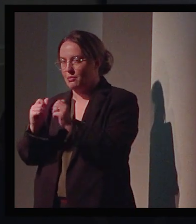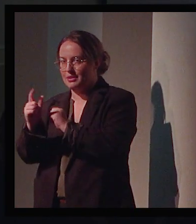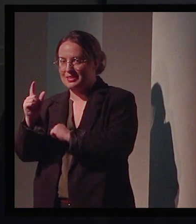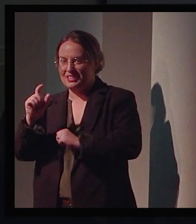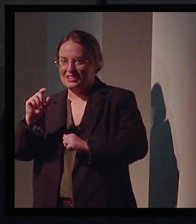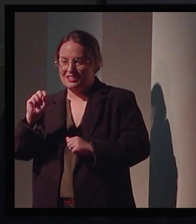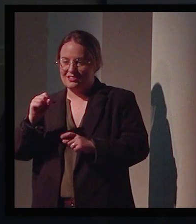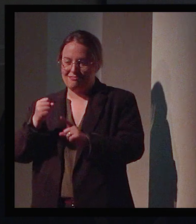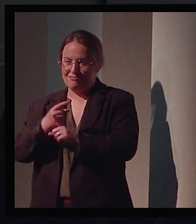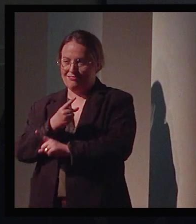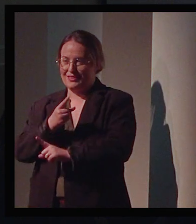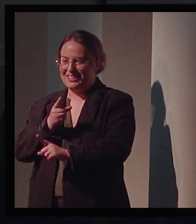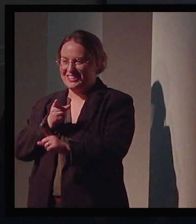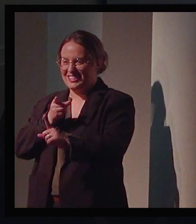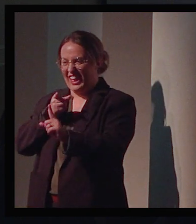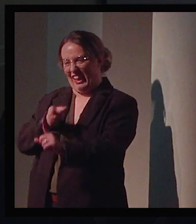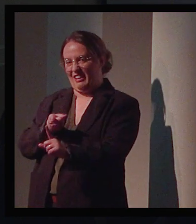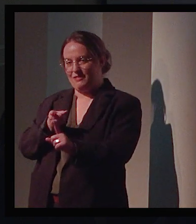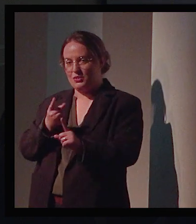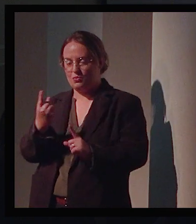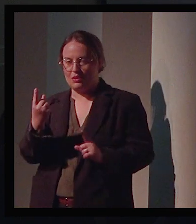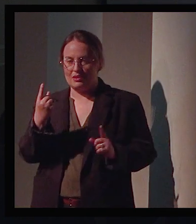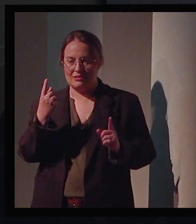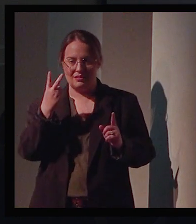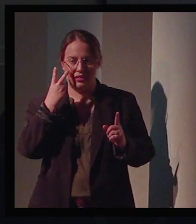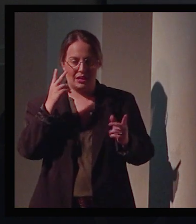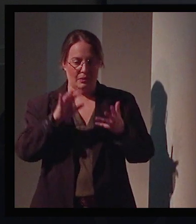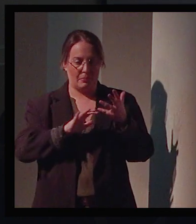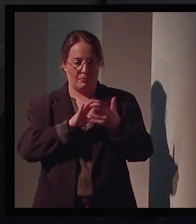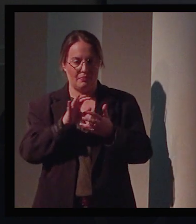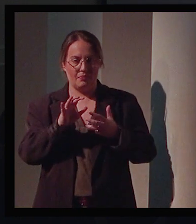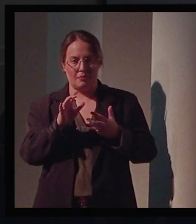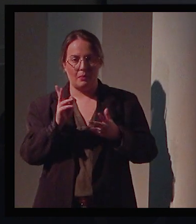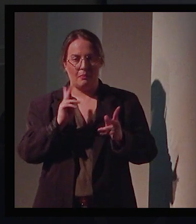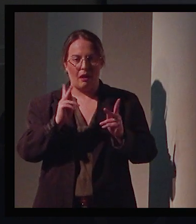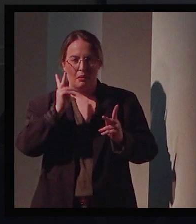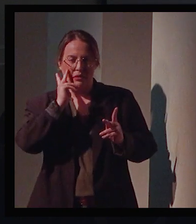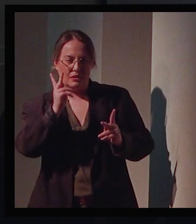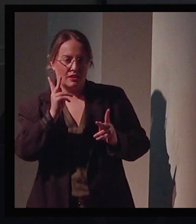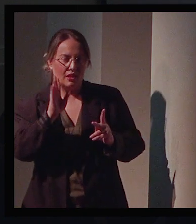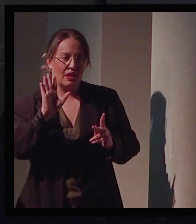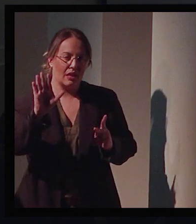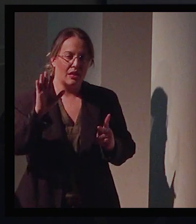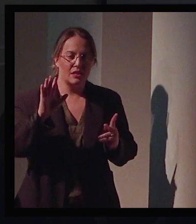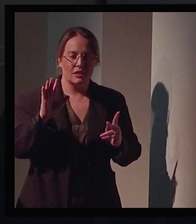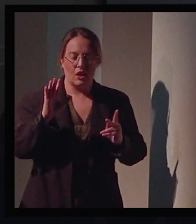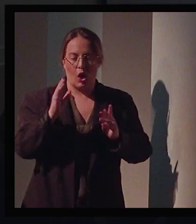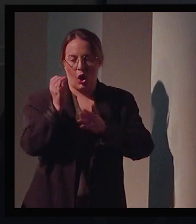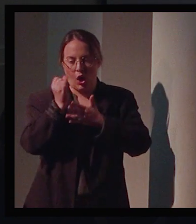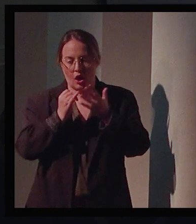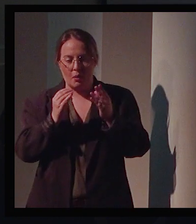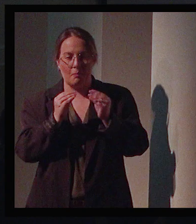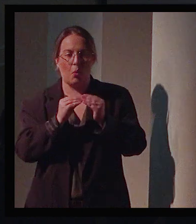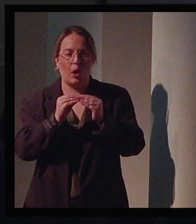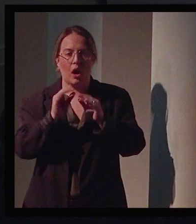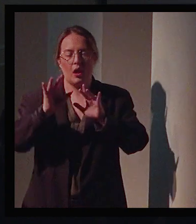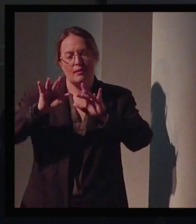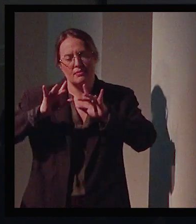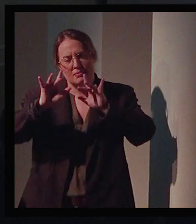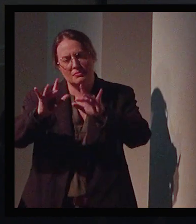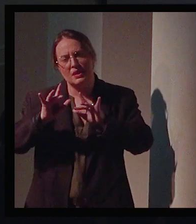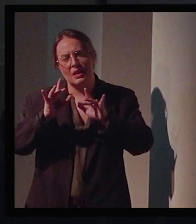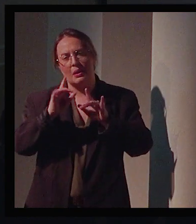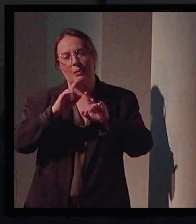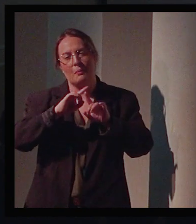never forgets that he is an artist. He achieves results that are more sympathetic and seductive to the public of the city. He is